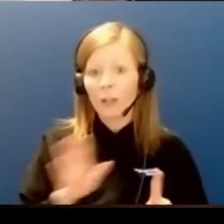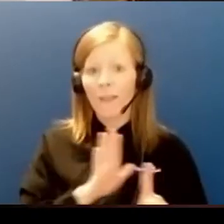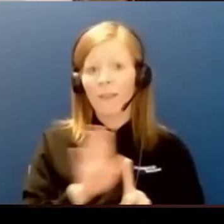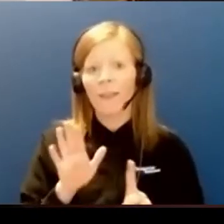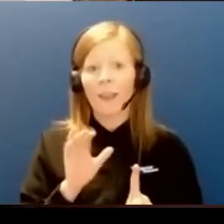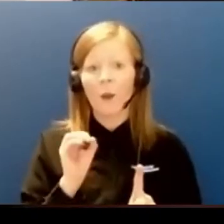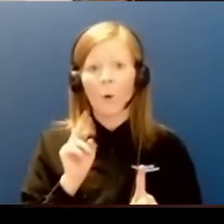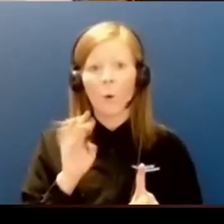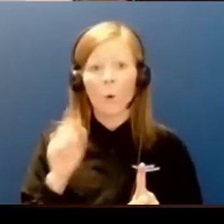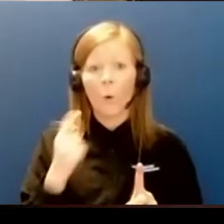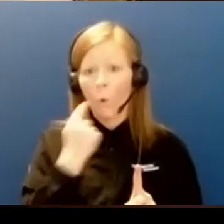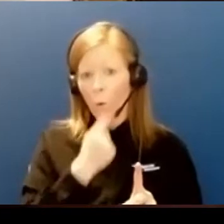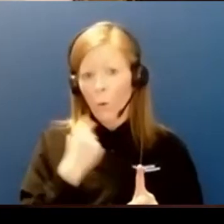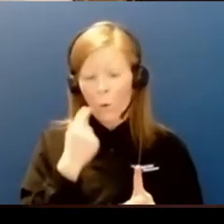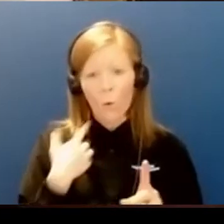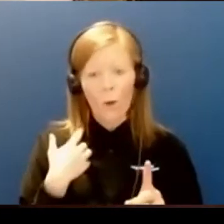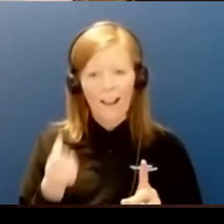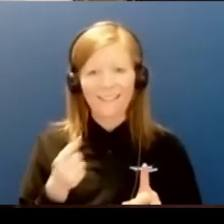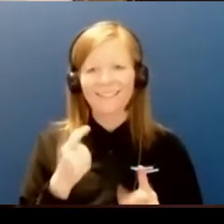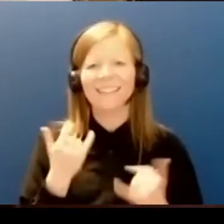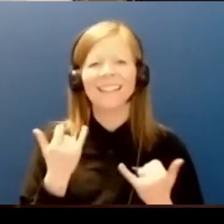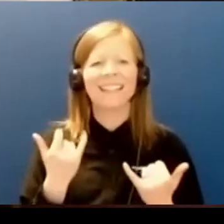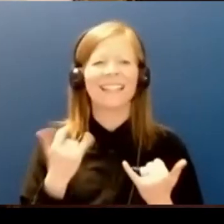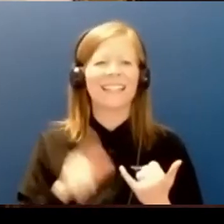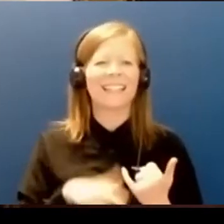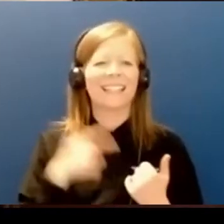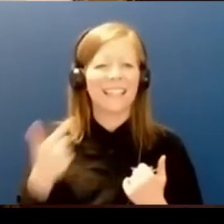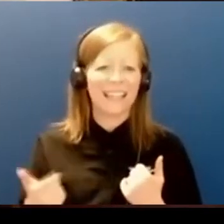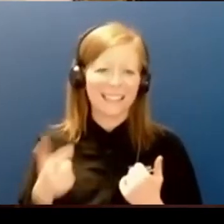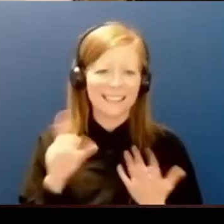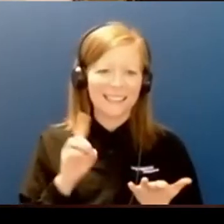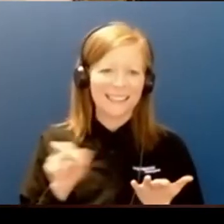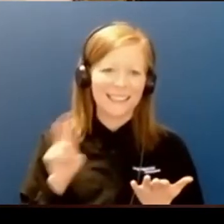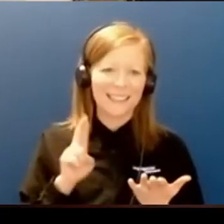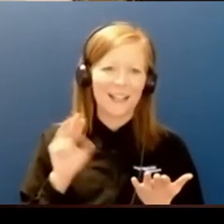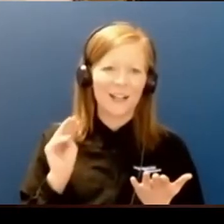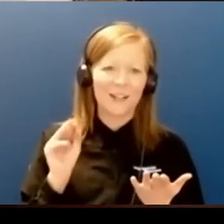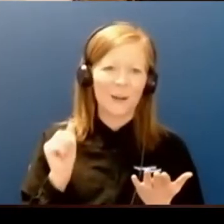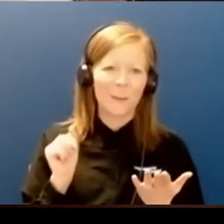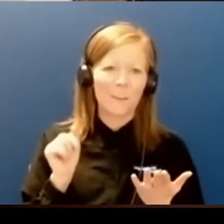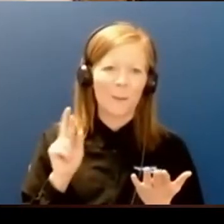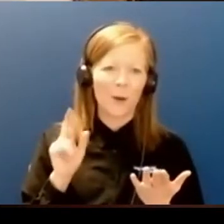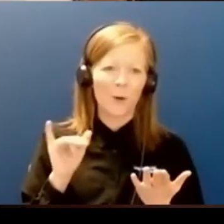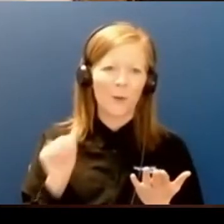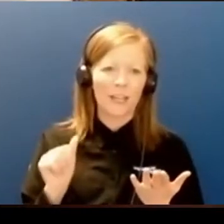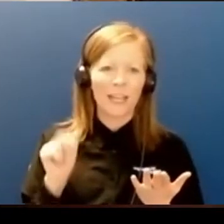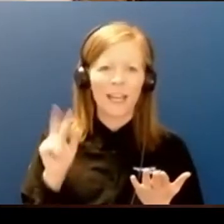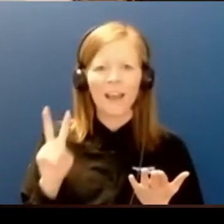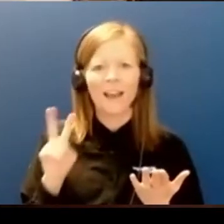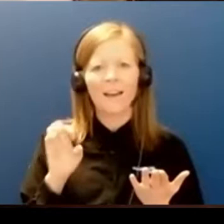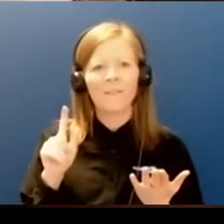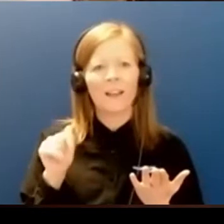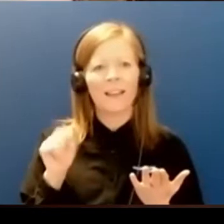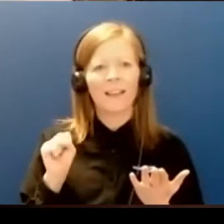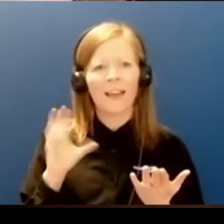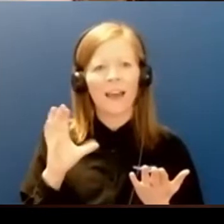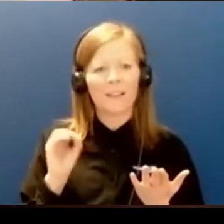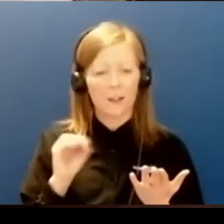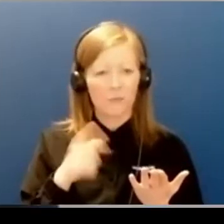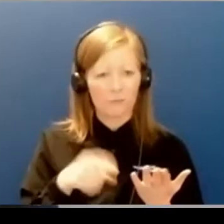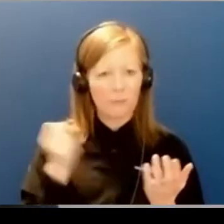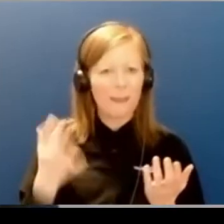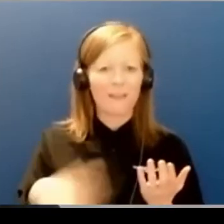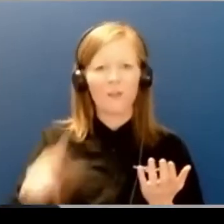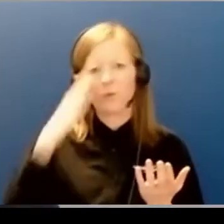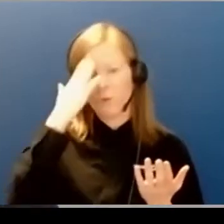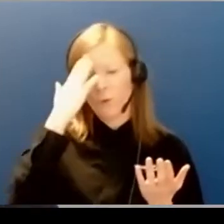right. Now, next is Dr. Maria Velasco. Many of you know her as Dr. Maria. Please introduce yourself. Hi,